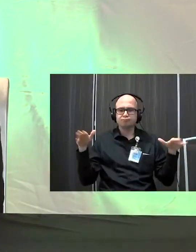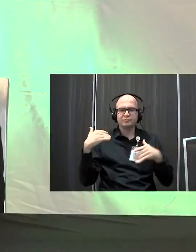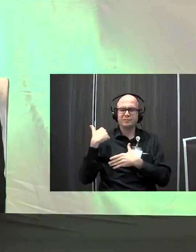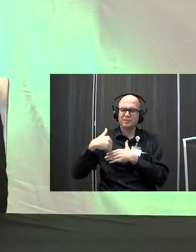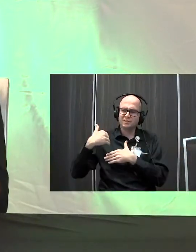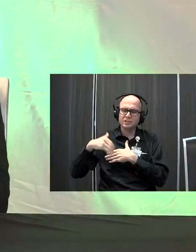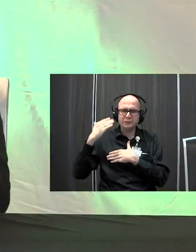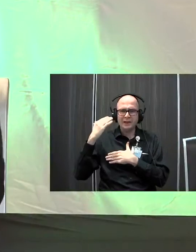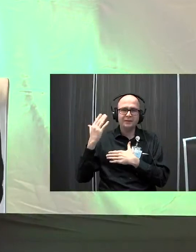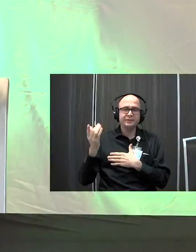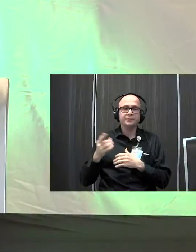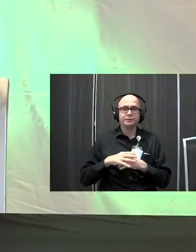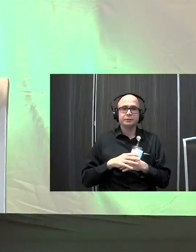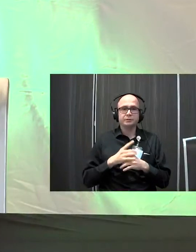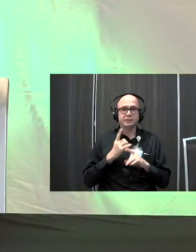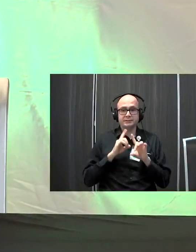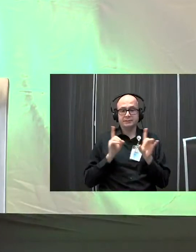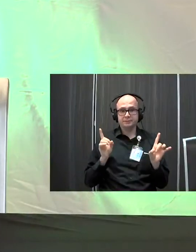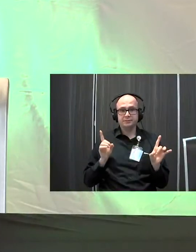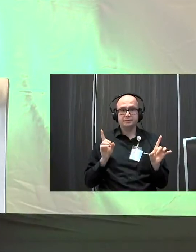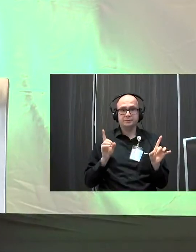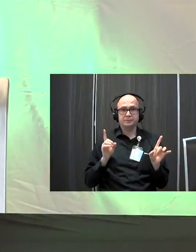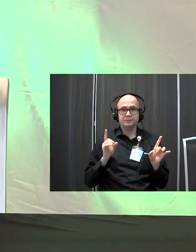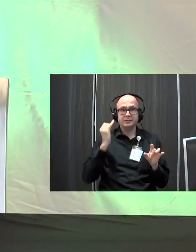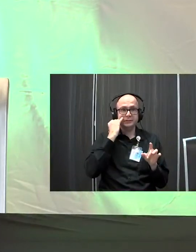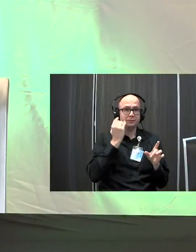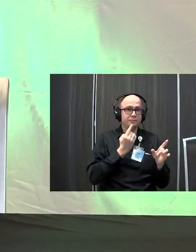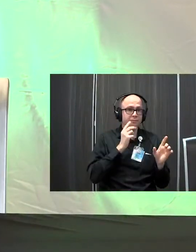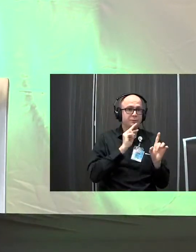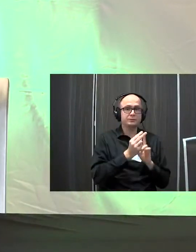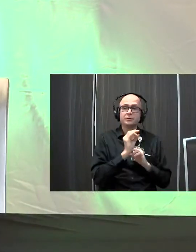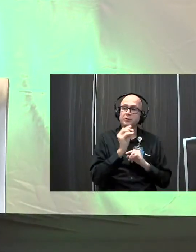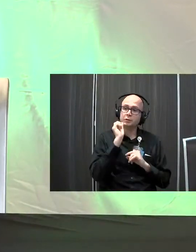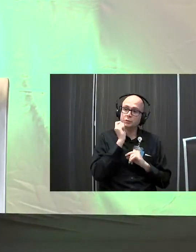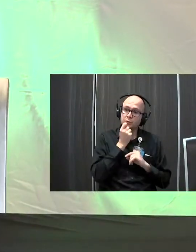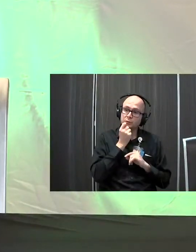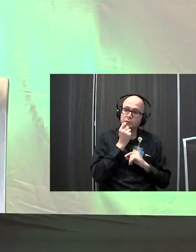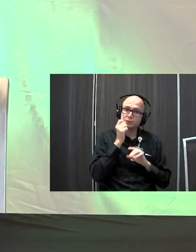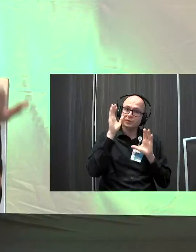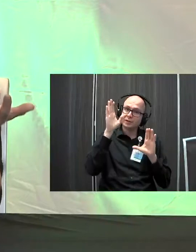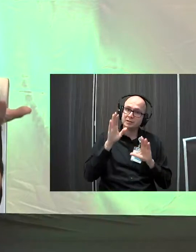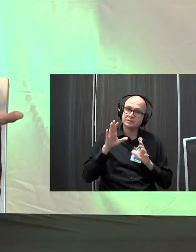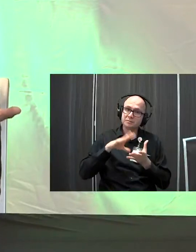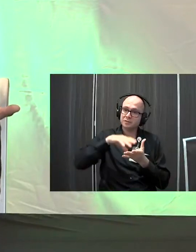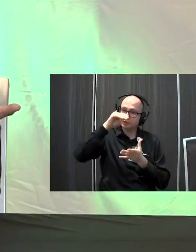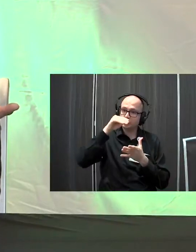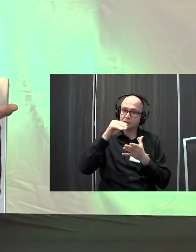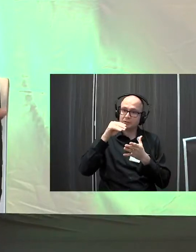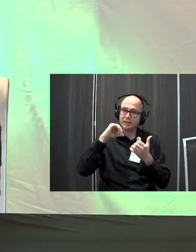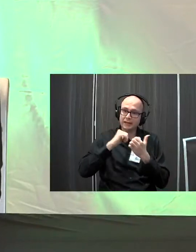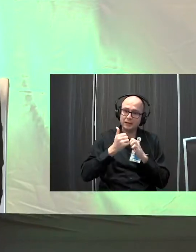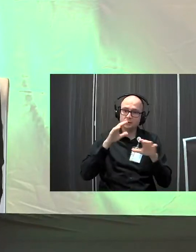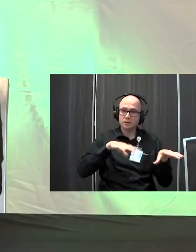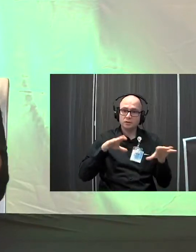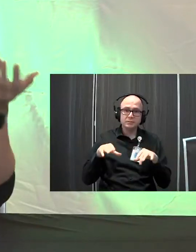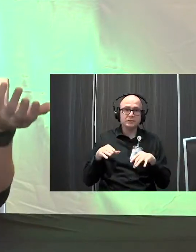doing that? Then we're going to think about that very differently than if we take the perspective of, oh, cool, that's so awesome. They learned a way to calm down, and look, they're